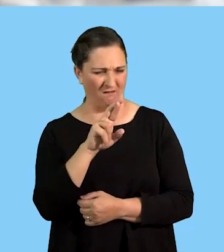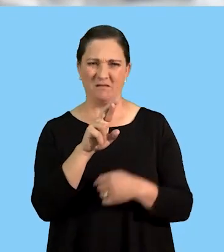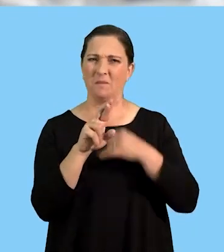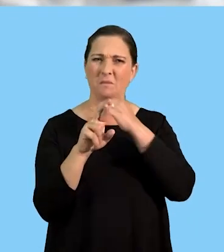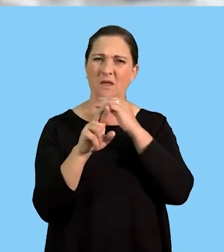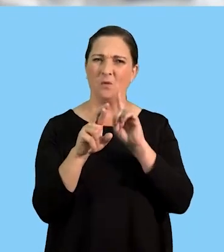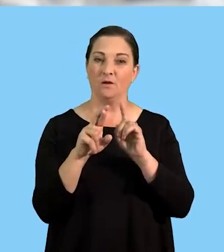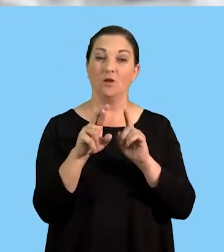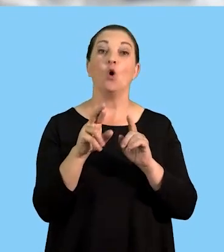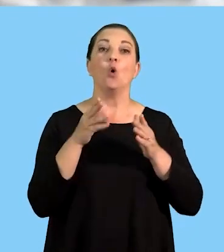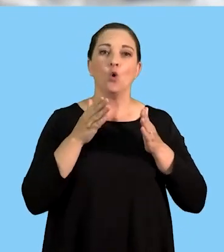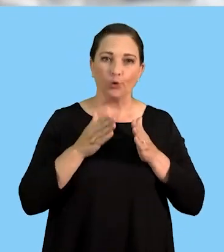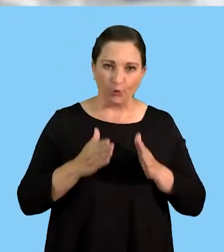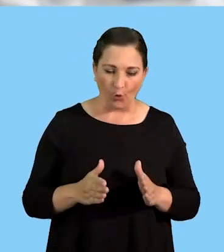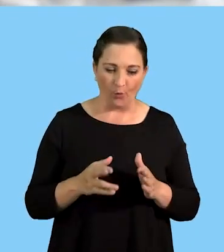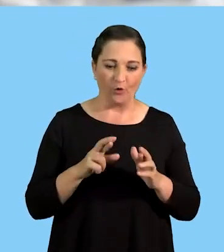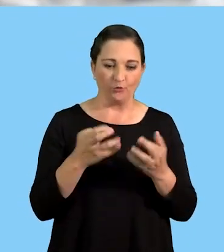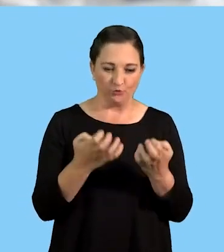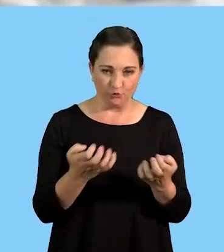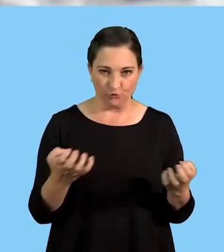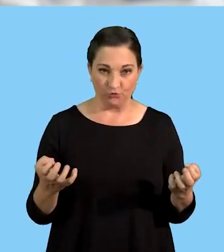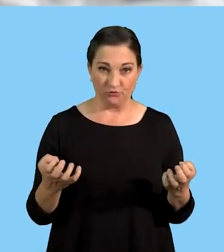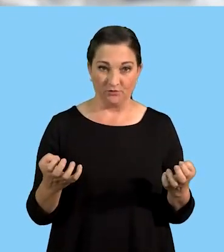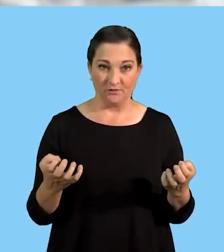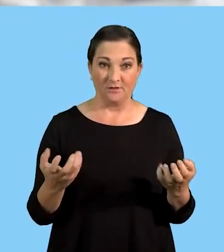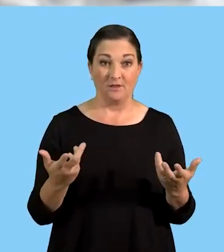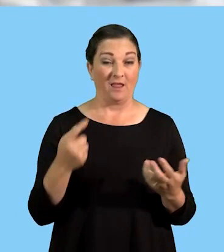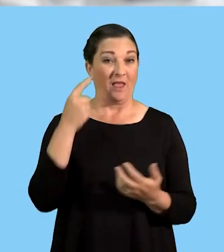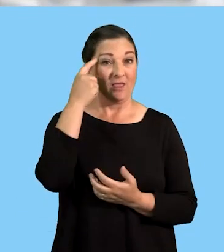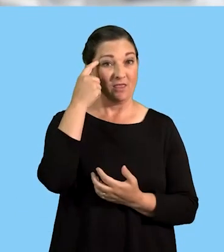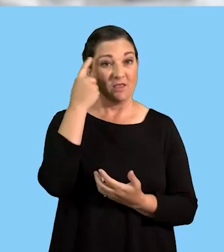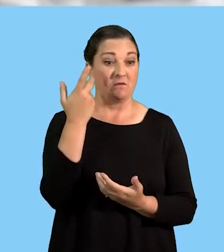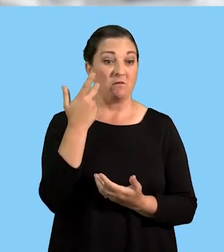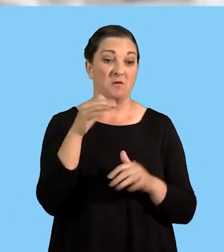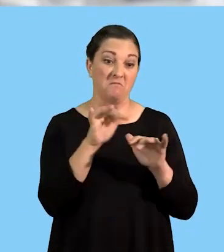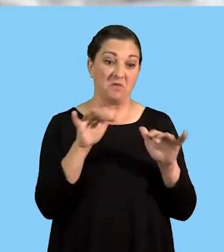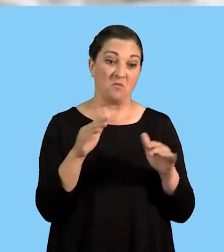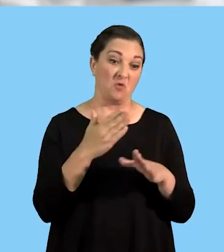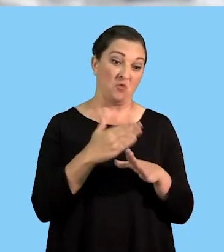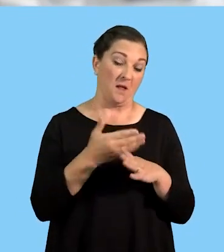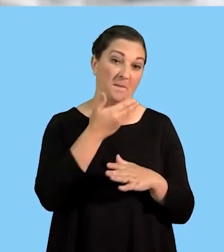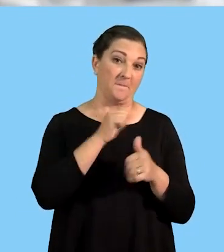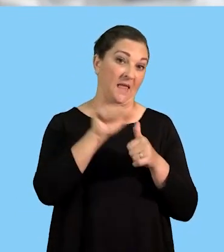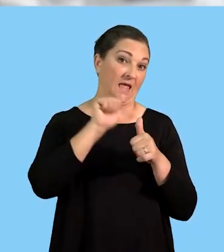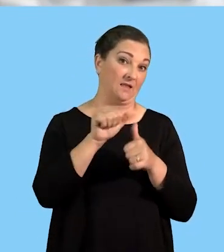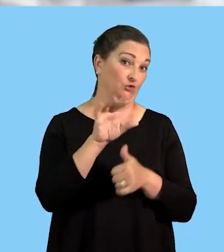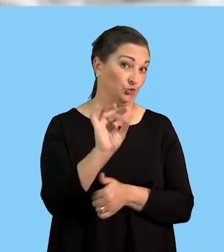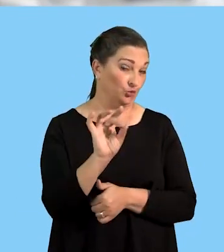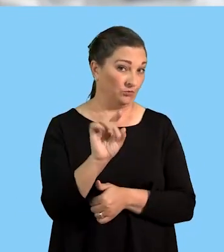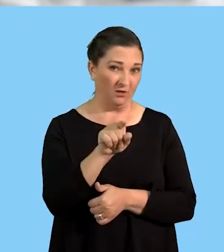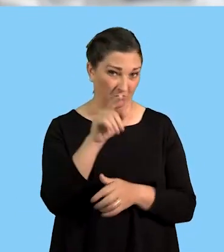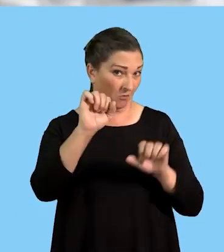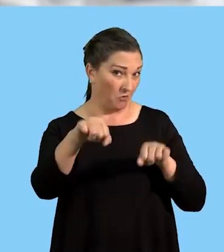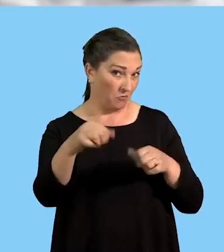their human resources. Now, according to them, Tuesday is the most productive. Do you agree with